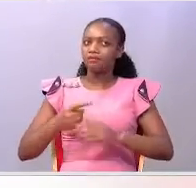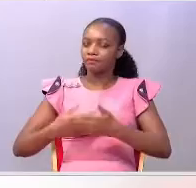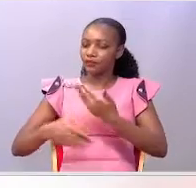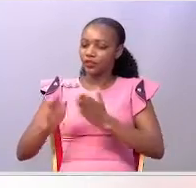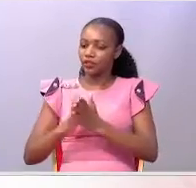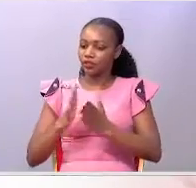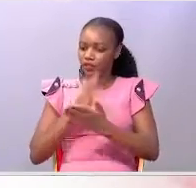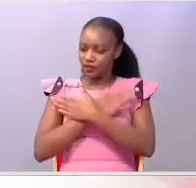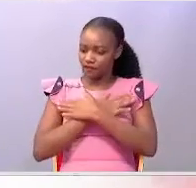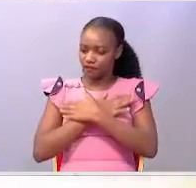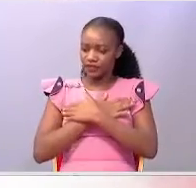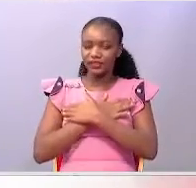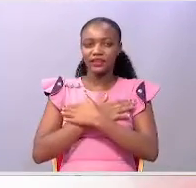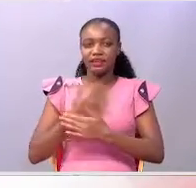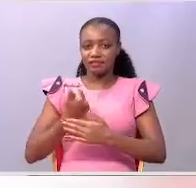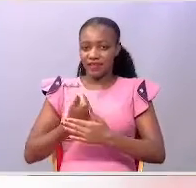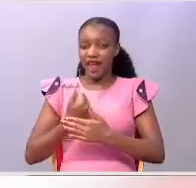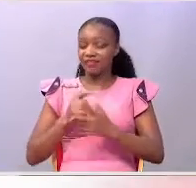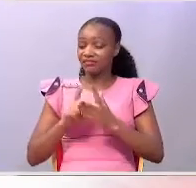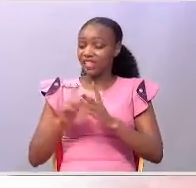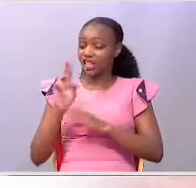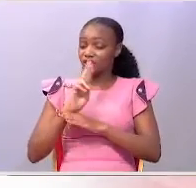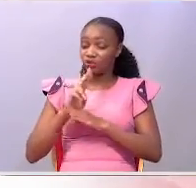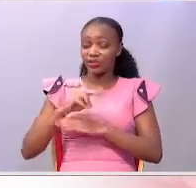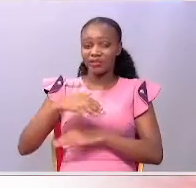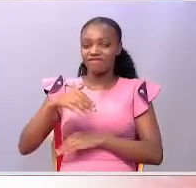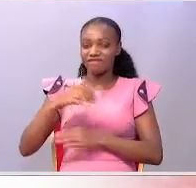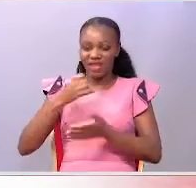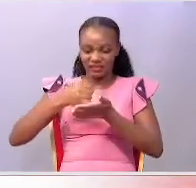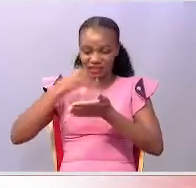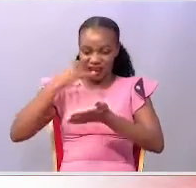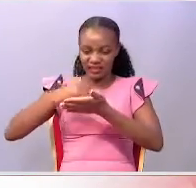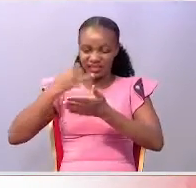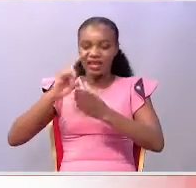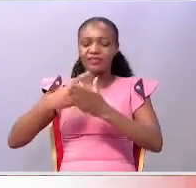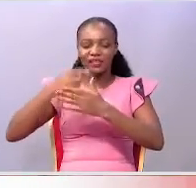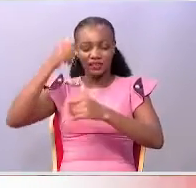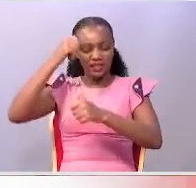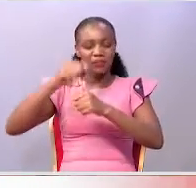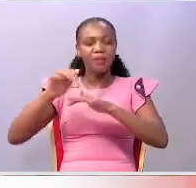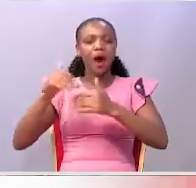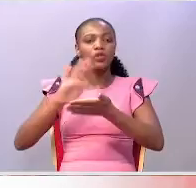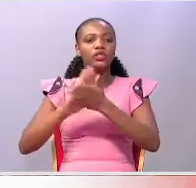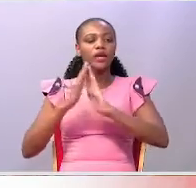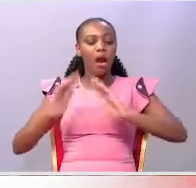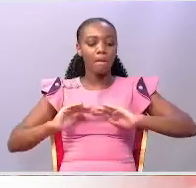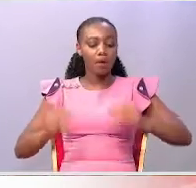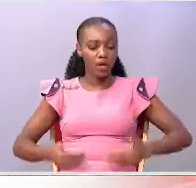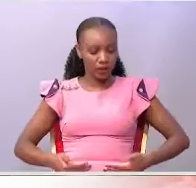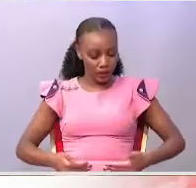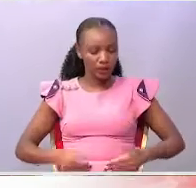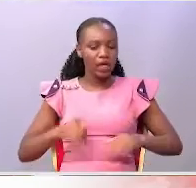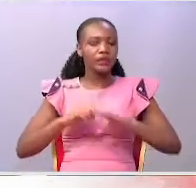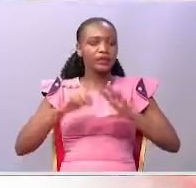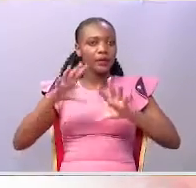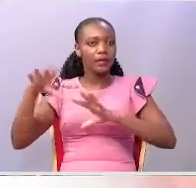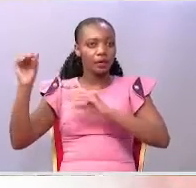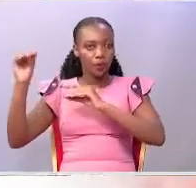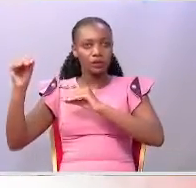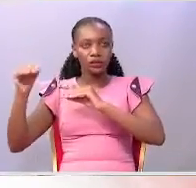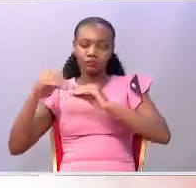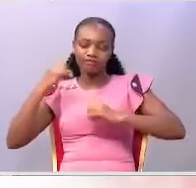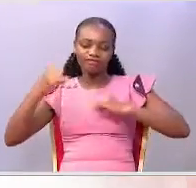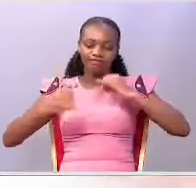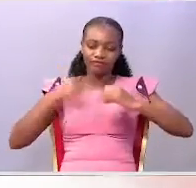that Zawadi began using drugs. She recounts how she fell pregnant on the day she had gone out on a drinking spree with